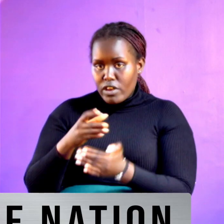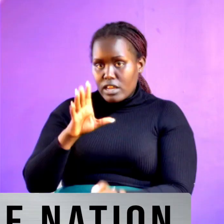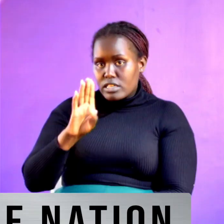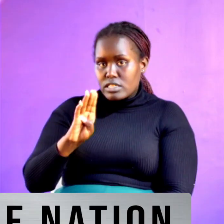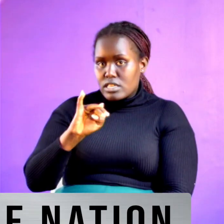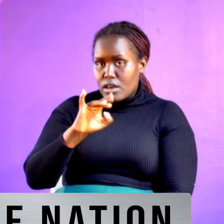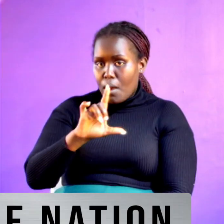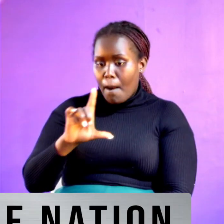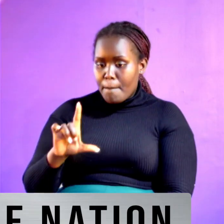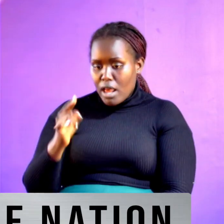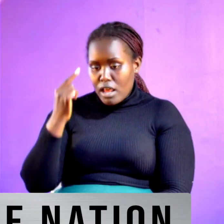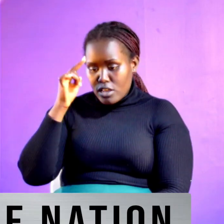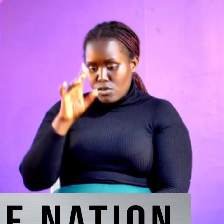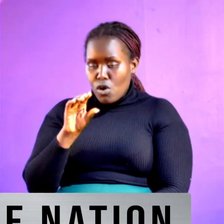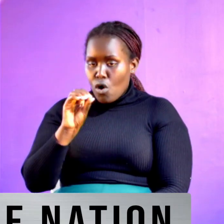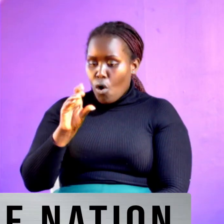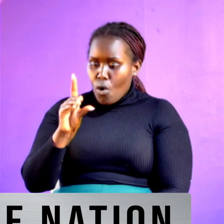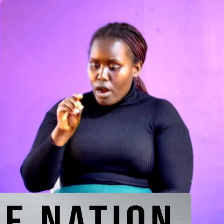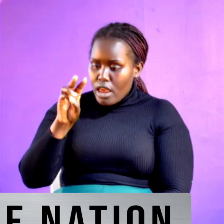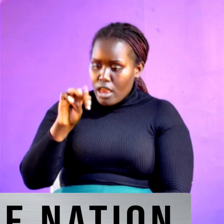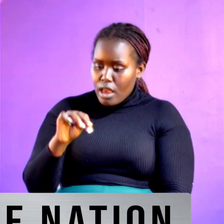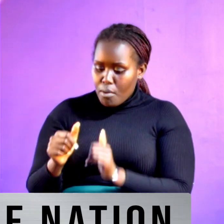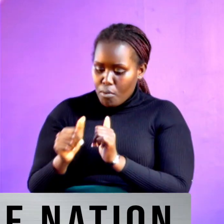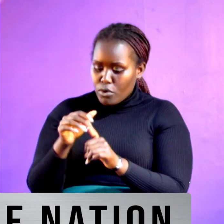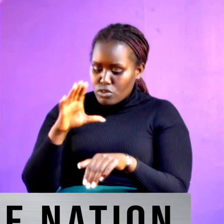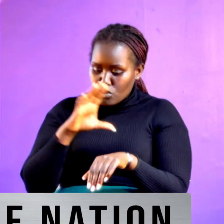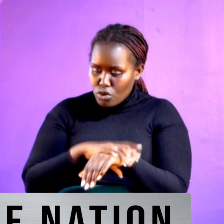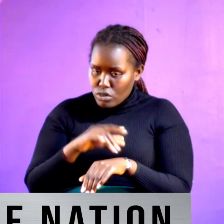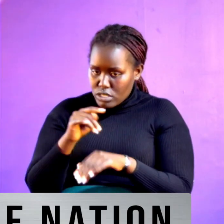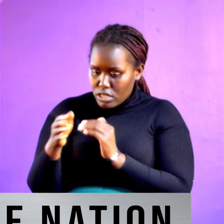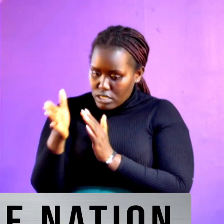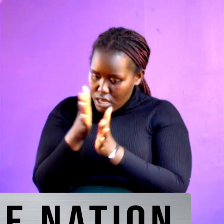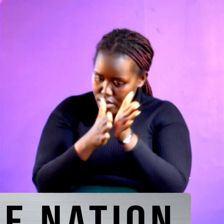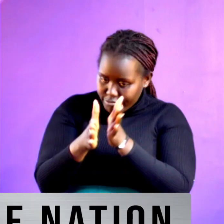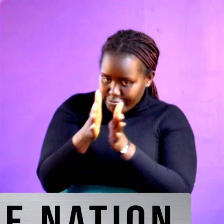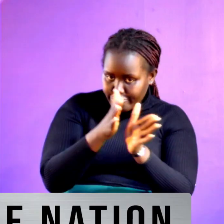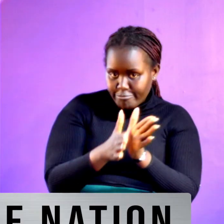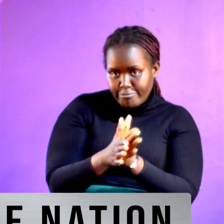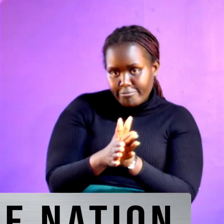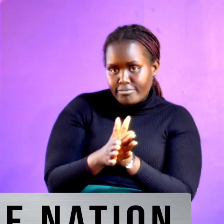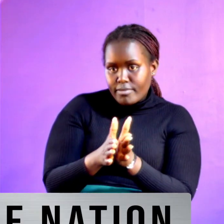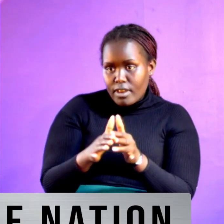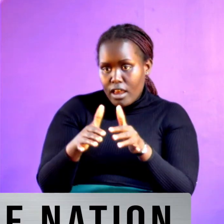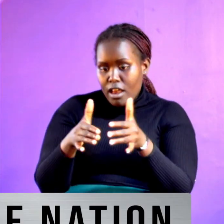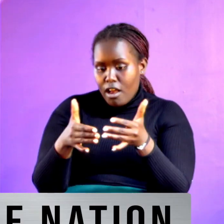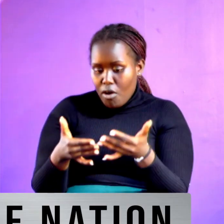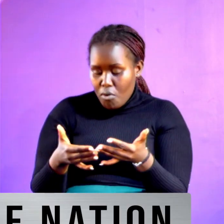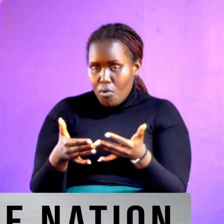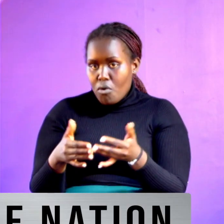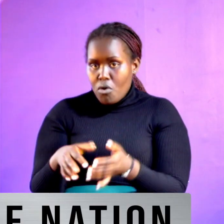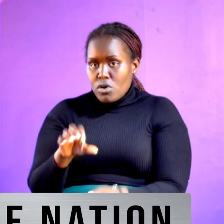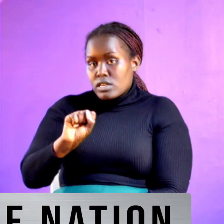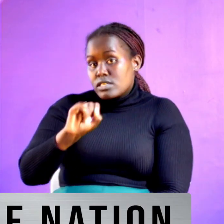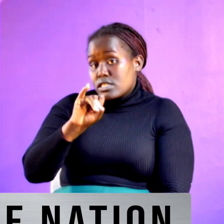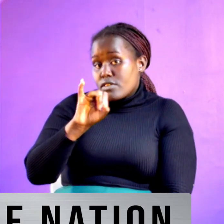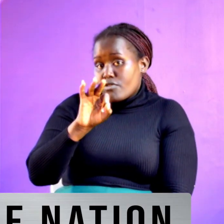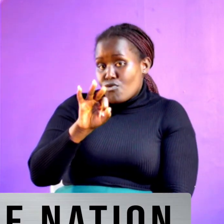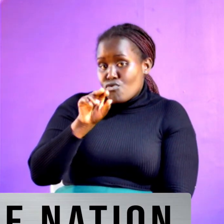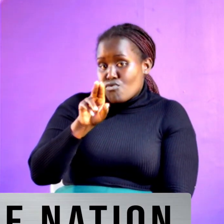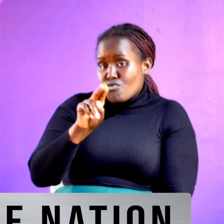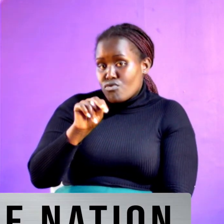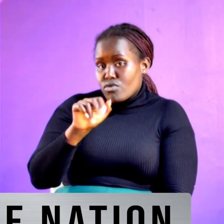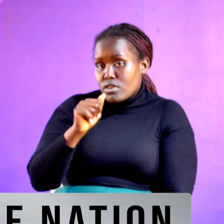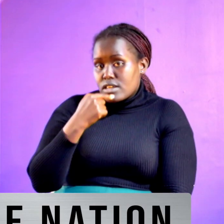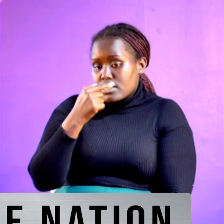ODM that got into this arrangement, according to Sifuna. He said it's